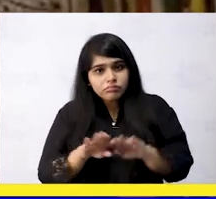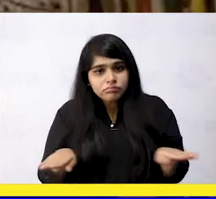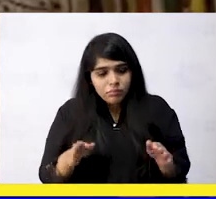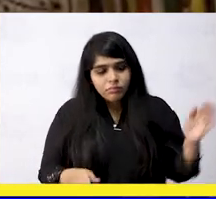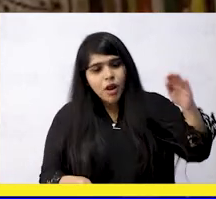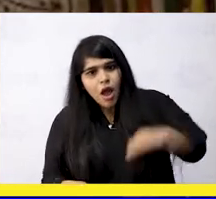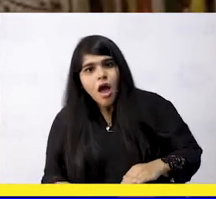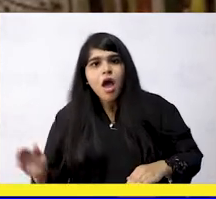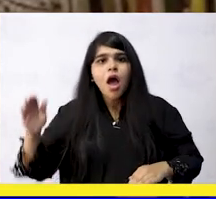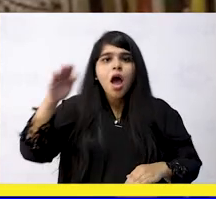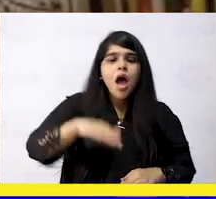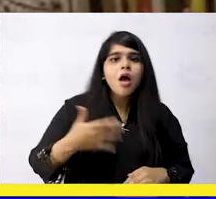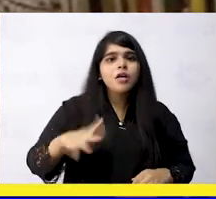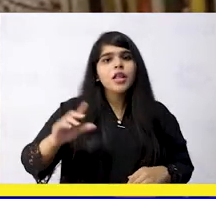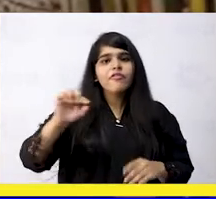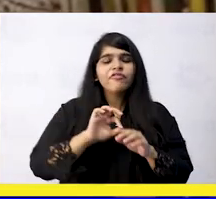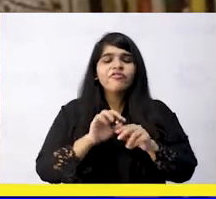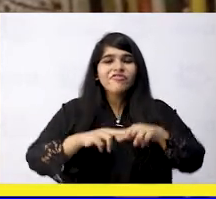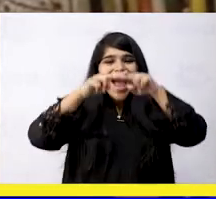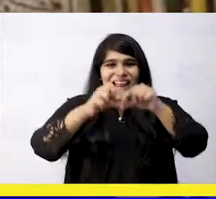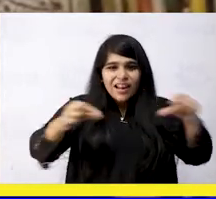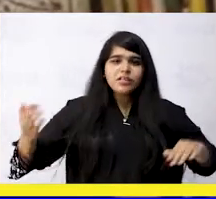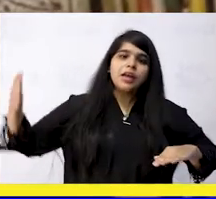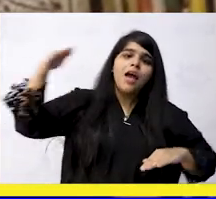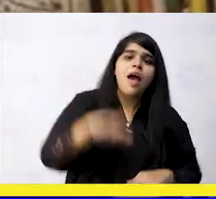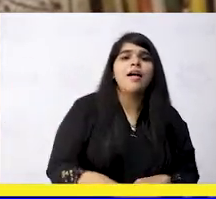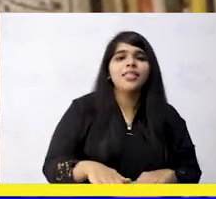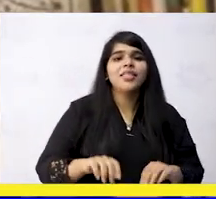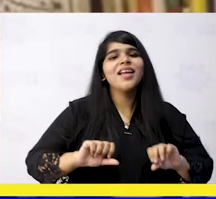But the tortoise lifted his paw and...